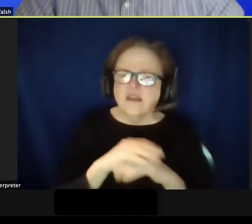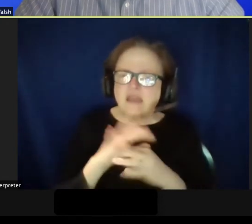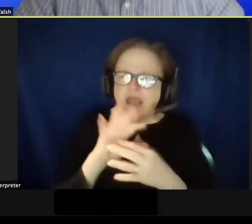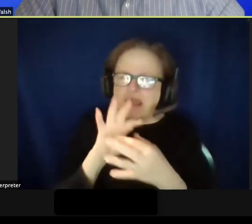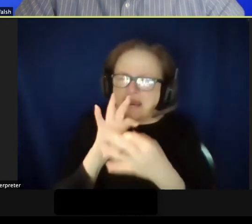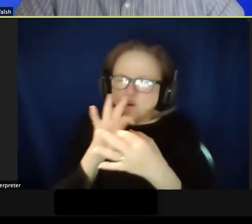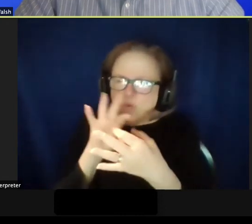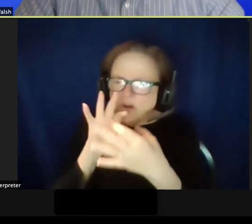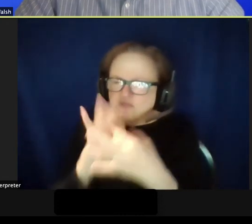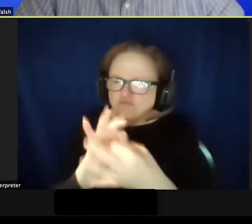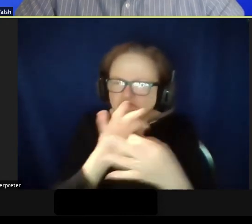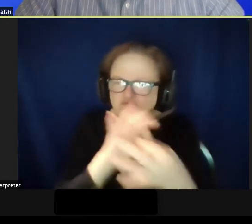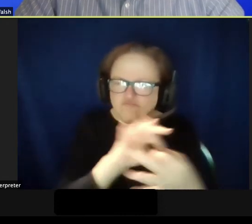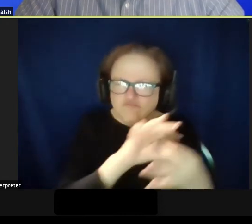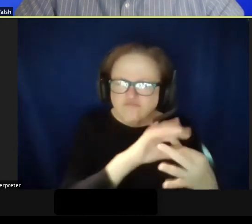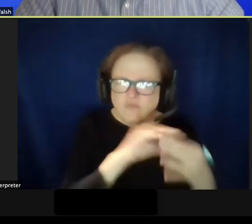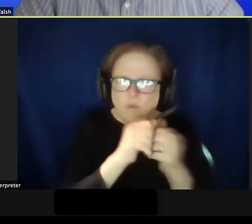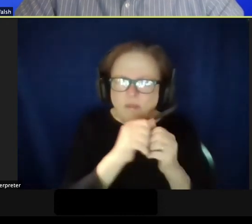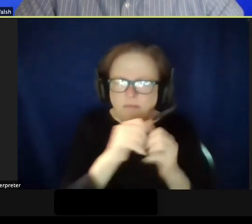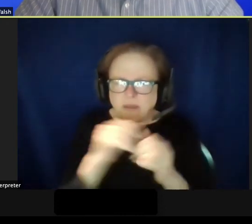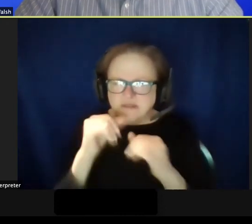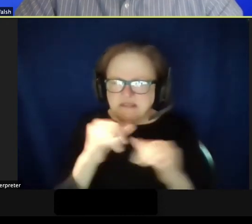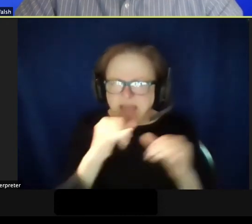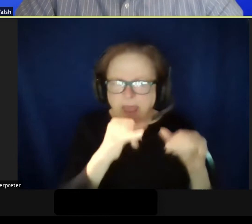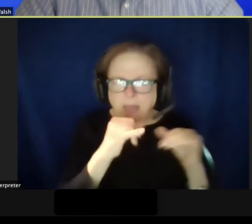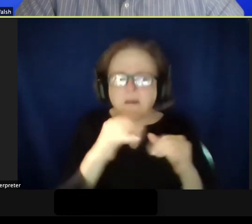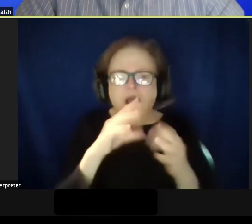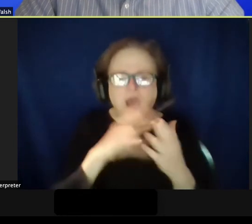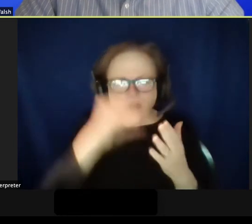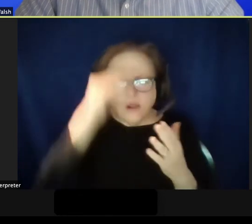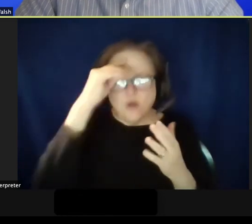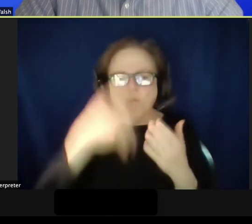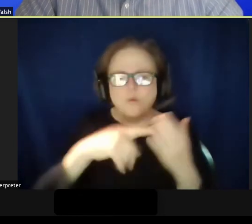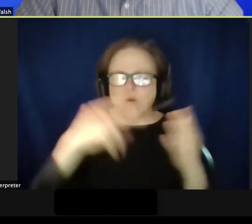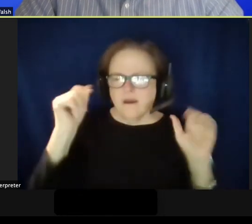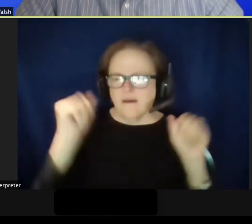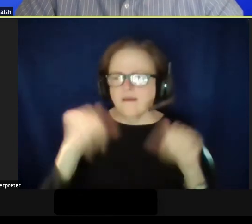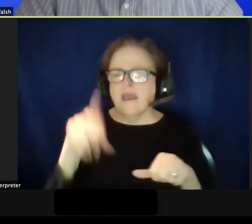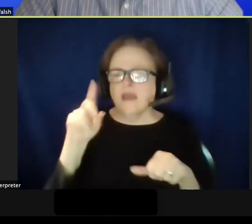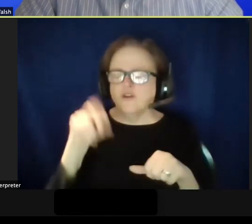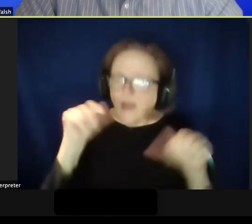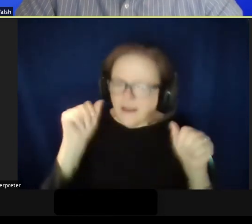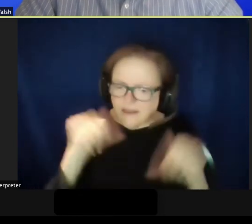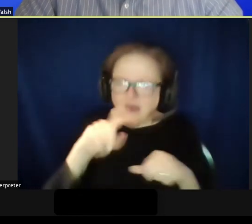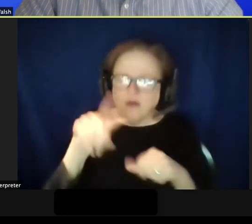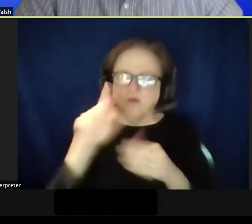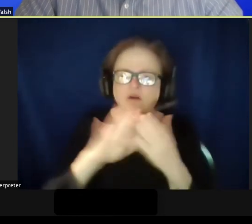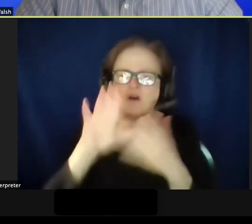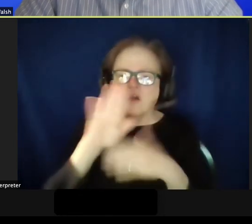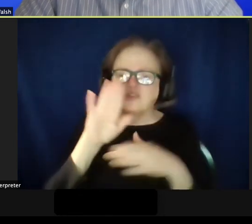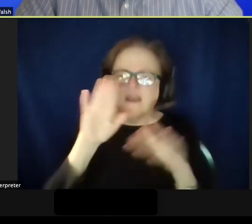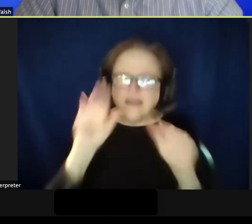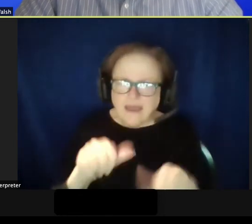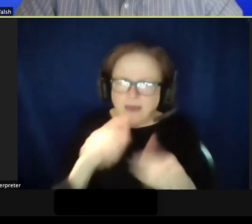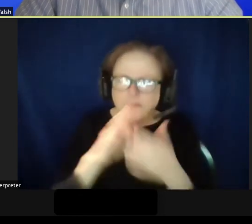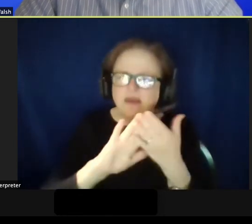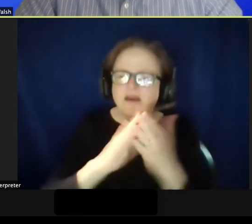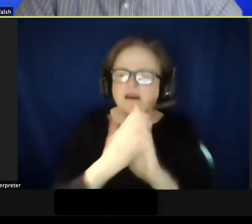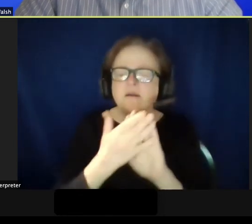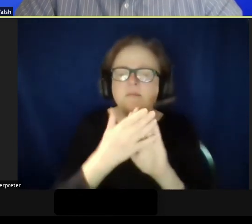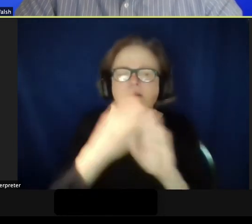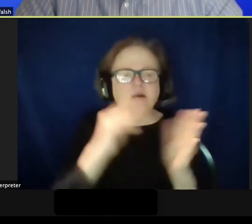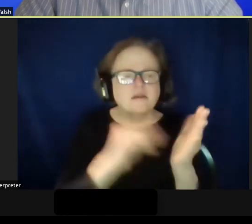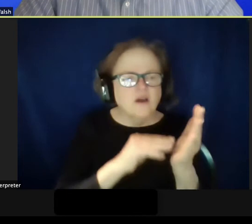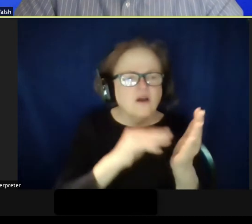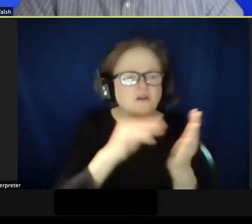you that you begin to learn all the things that you are capable of doing. You can go to college, you can become a doctor, a lawyer, a nurse, or a